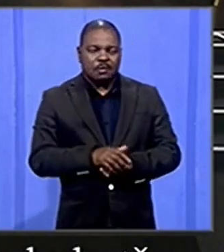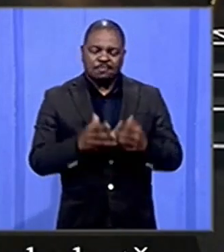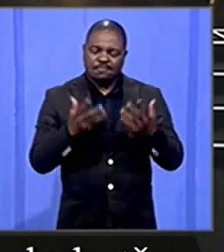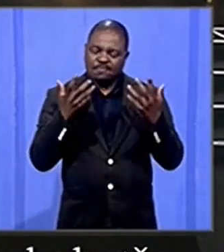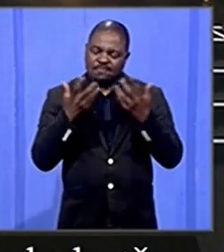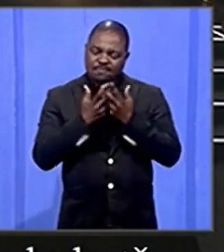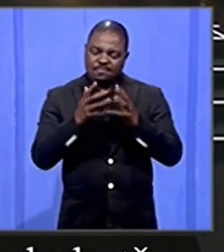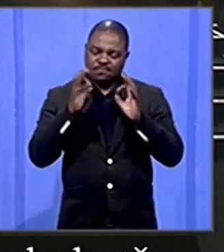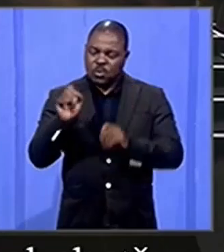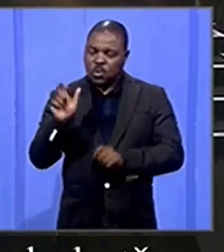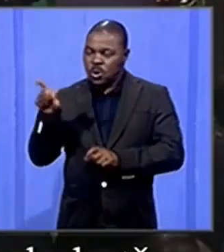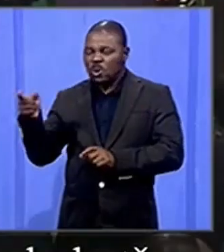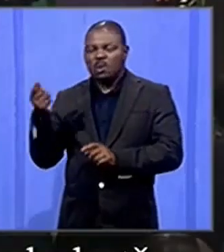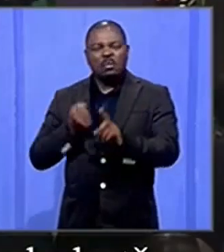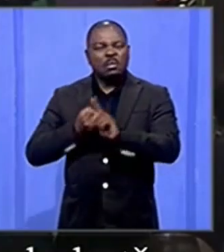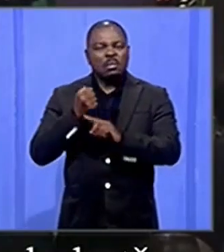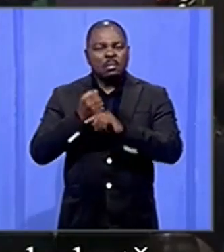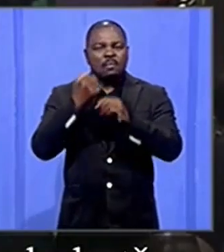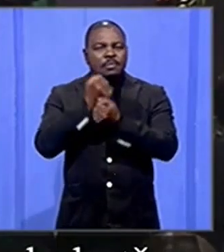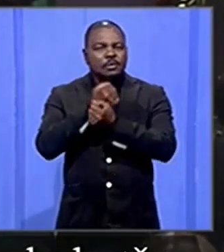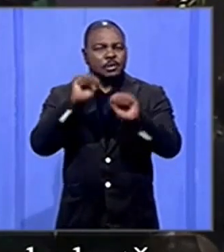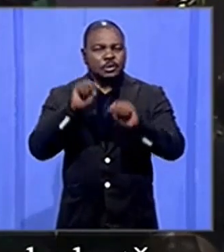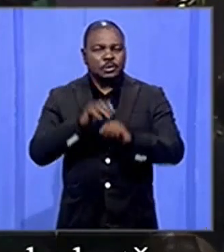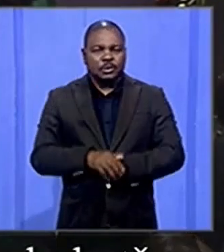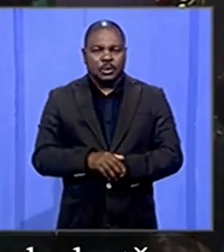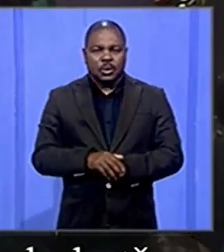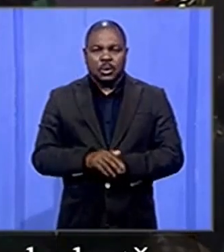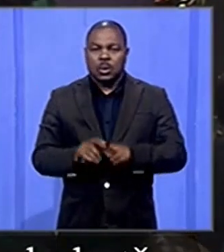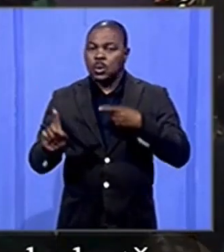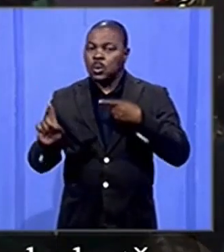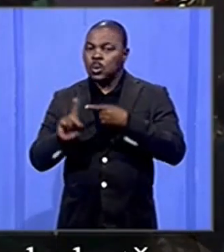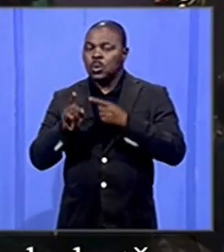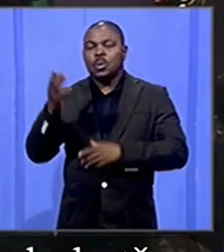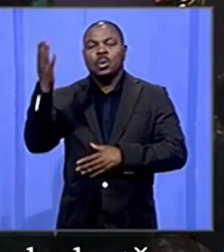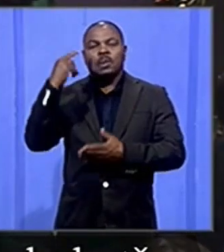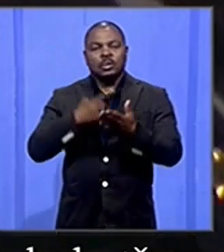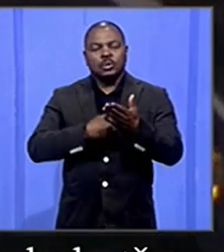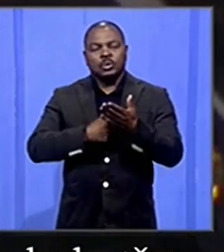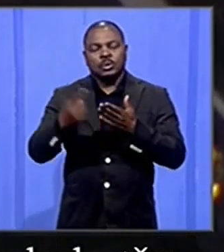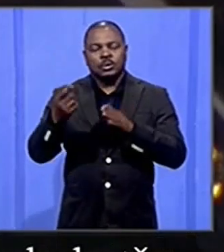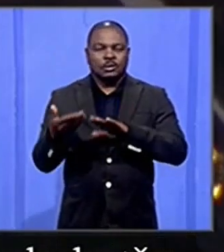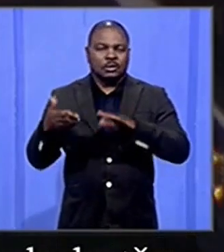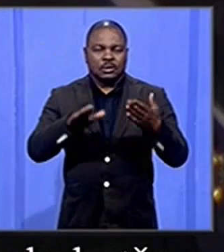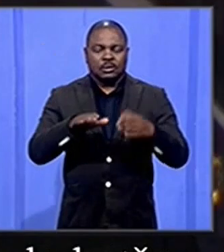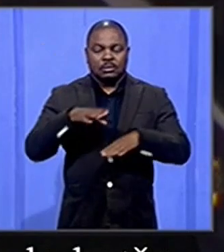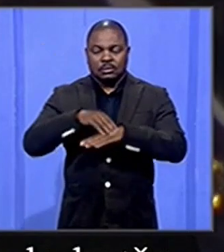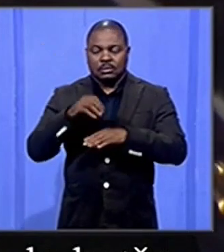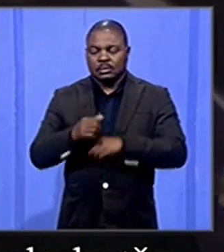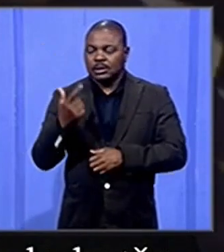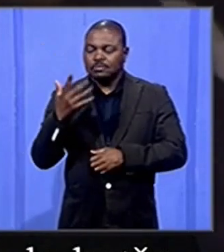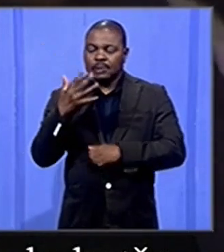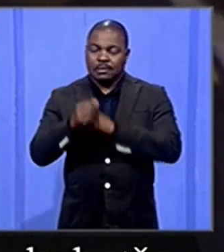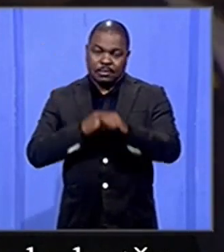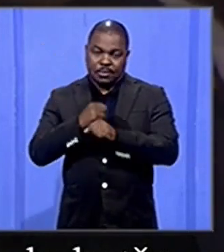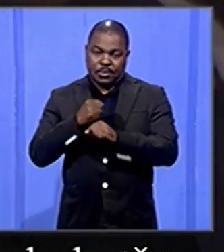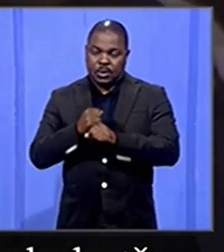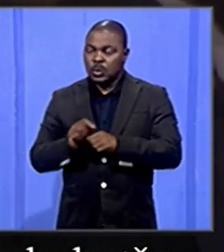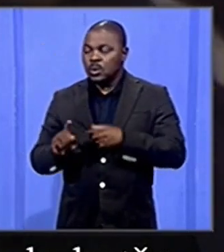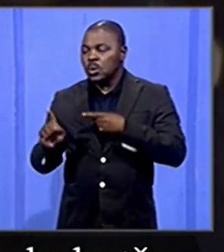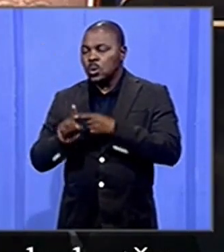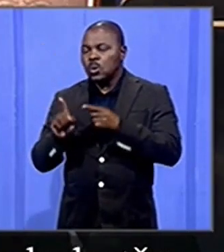mogale wa tokologo. Pravin Gordhan o hlokofetše beke ya go feta a na le mengwaga e 75. O abetše tirelo